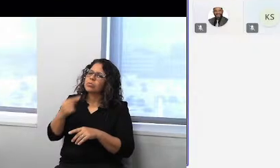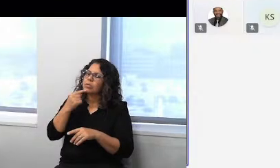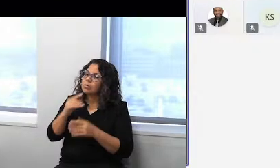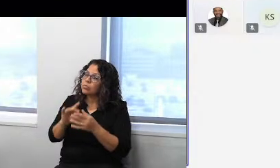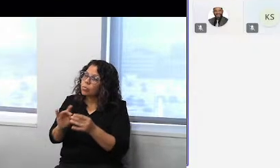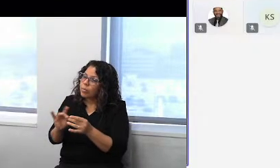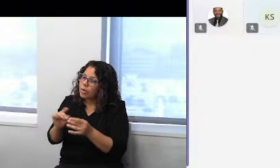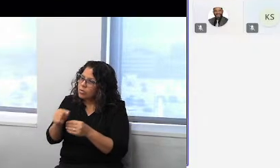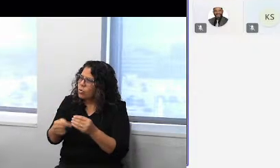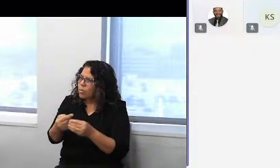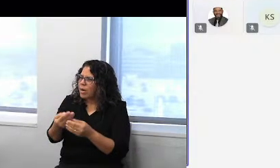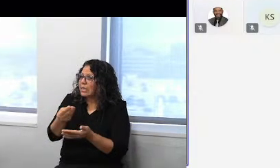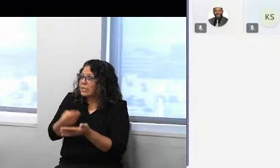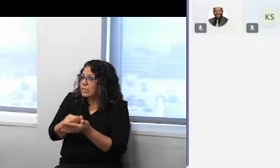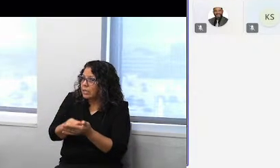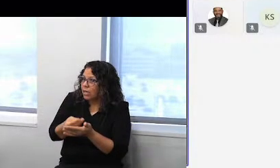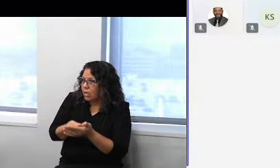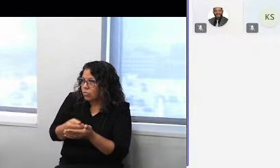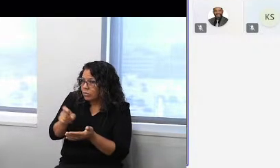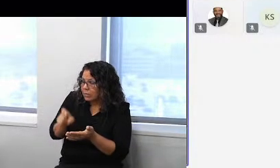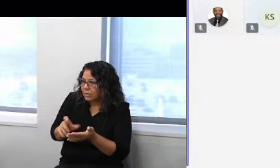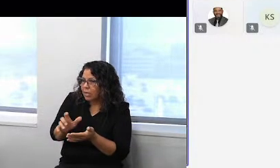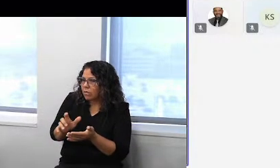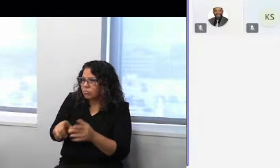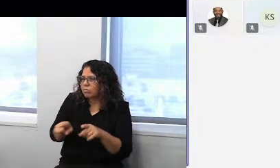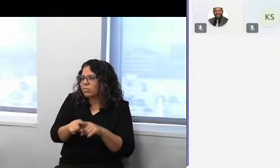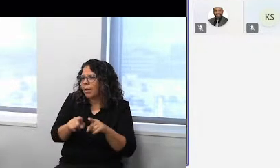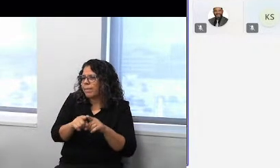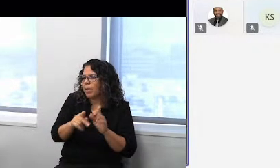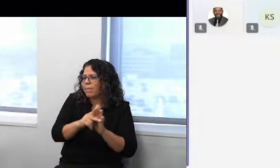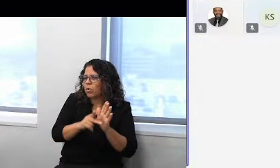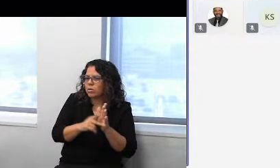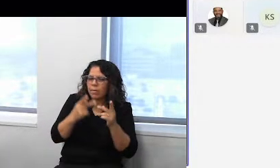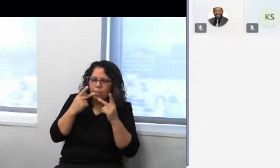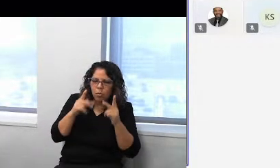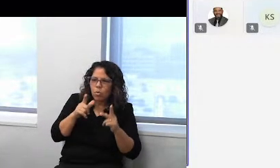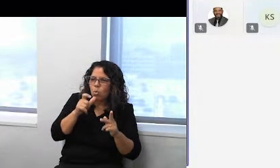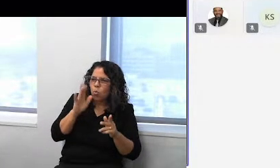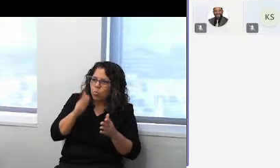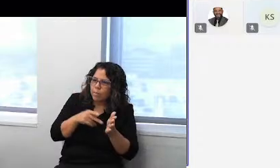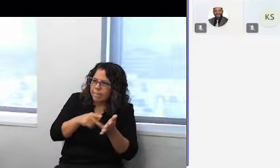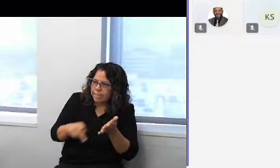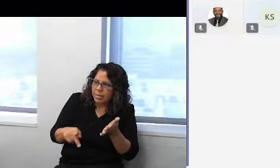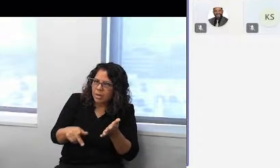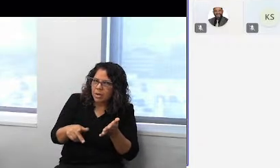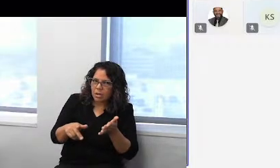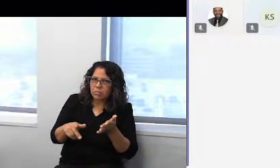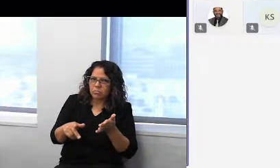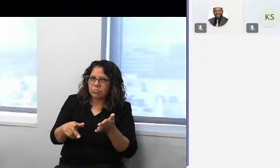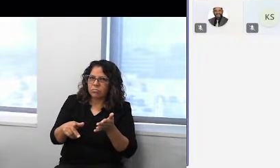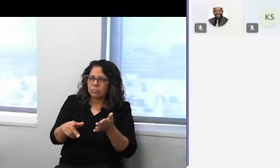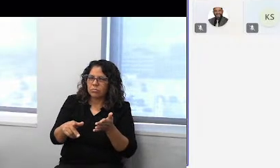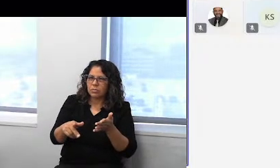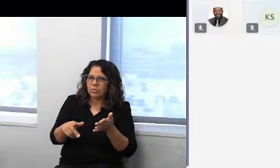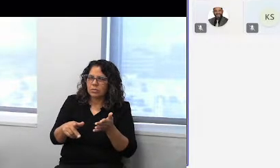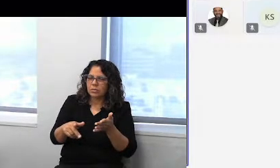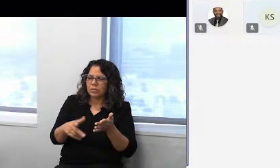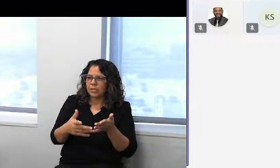you mentioned the public policy and who would pay for it in terms of that Luma would